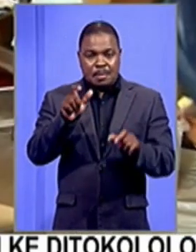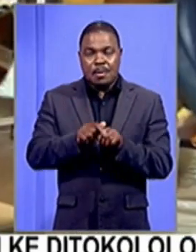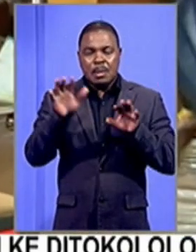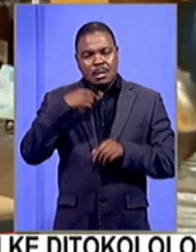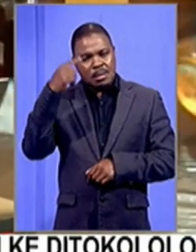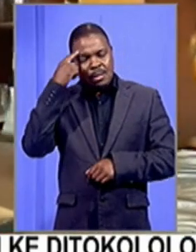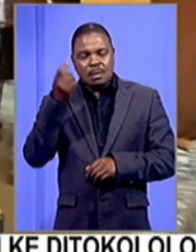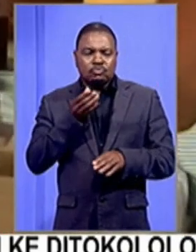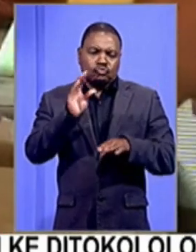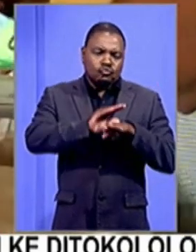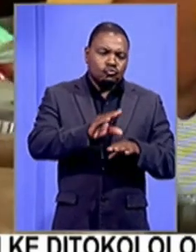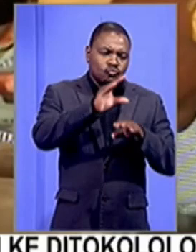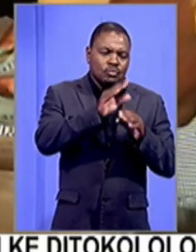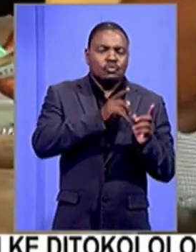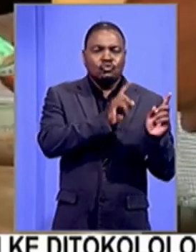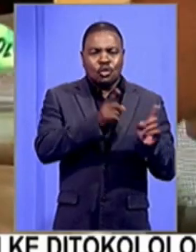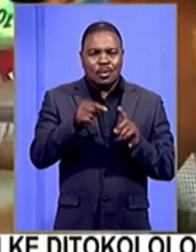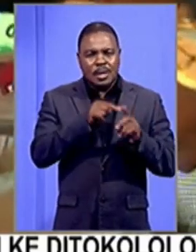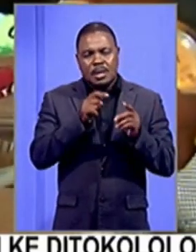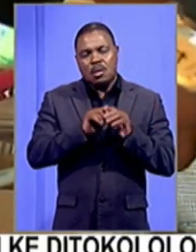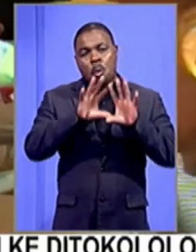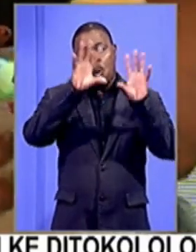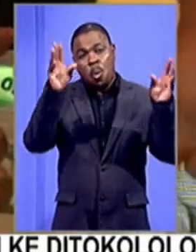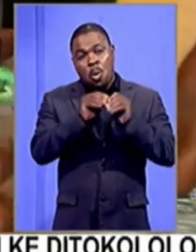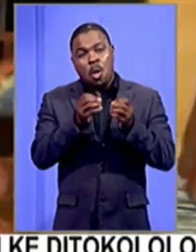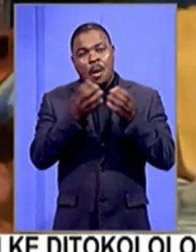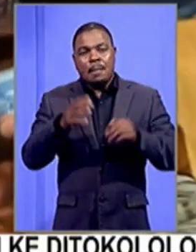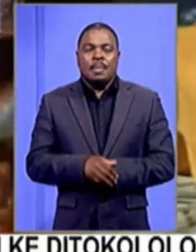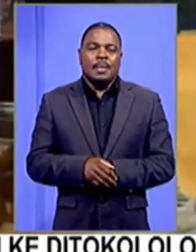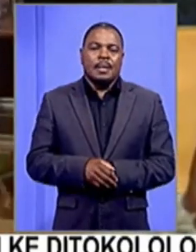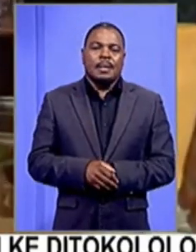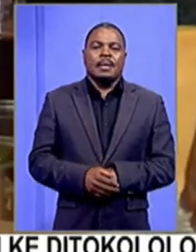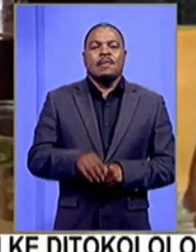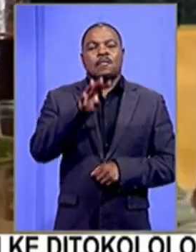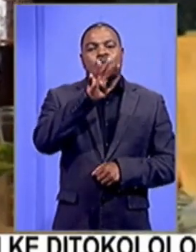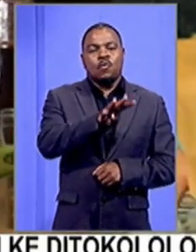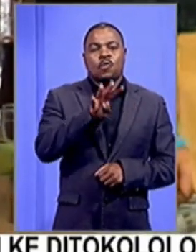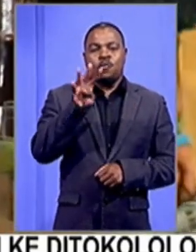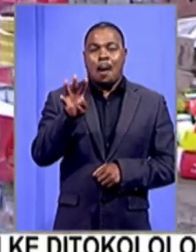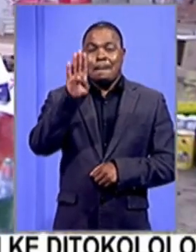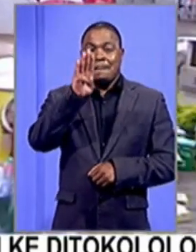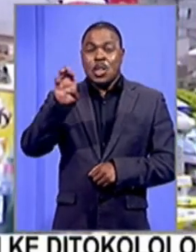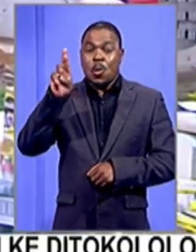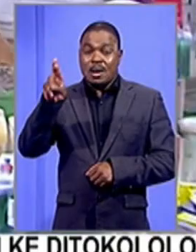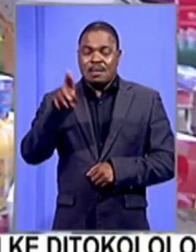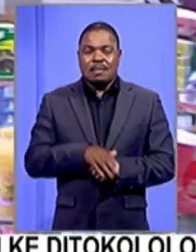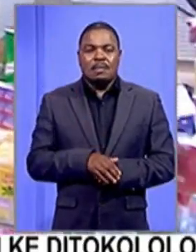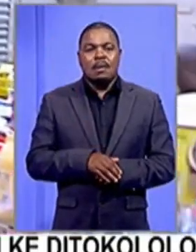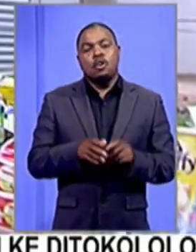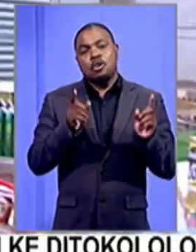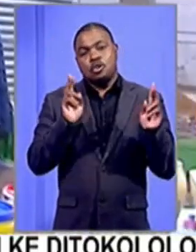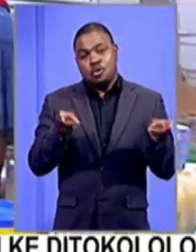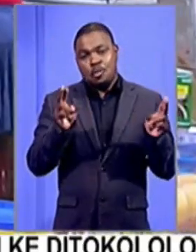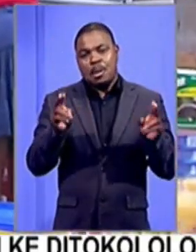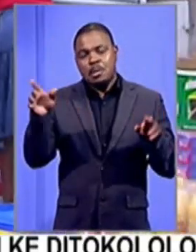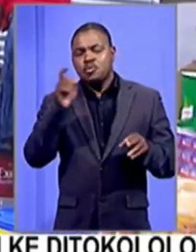ba re dipeeletso tsa sekema se di balelwa go diranta di feta dibilione di le 44. Ka tlwaelo babeeletsi ba